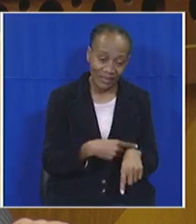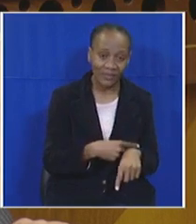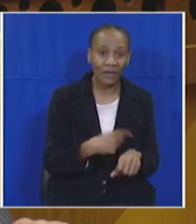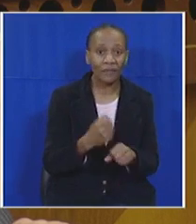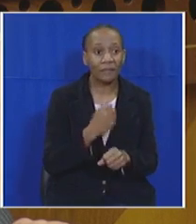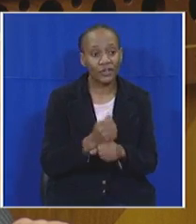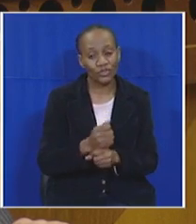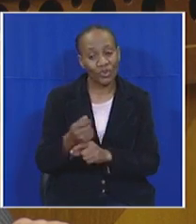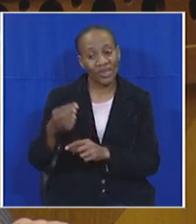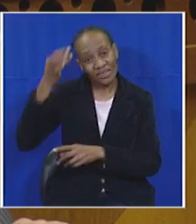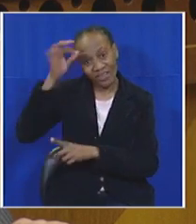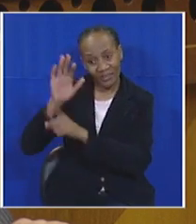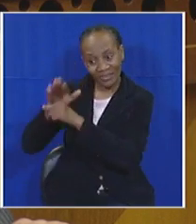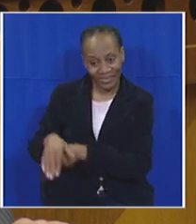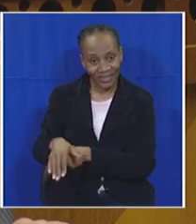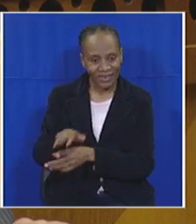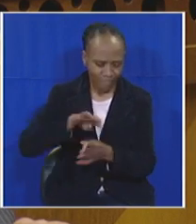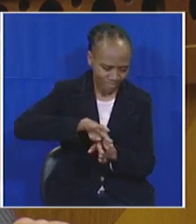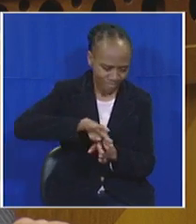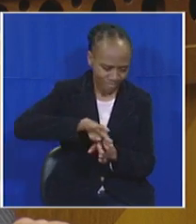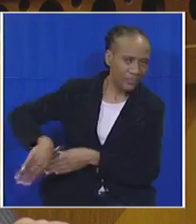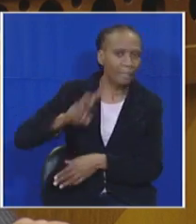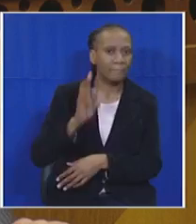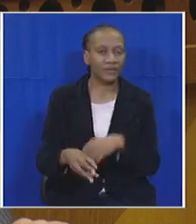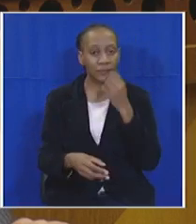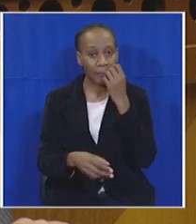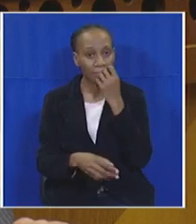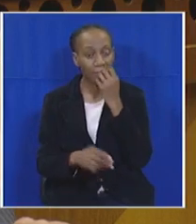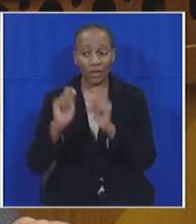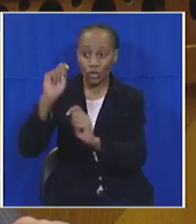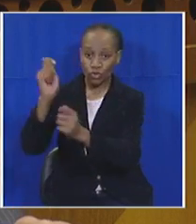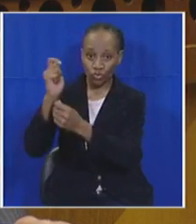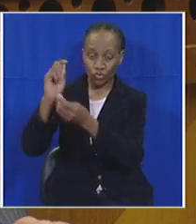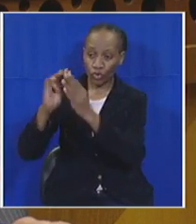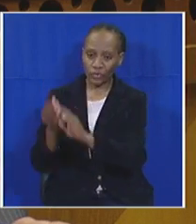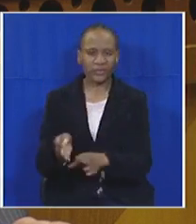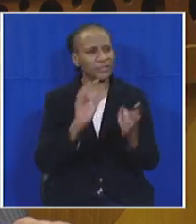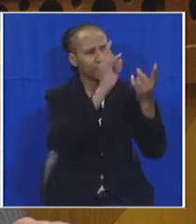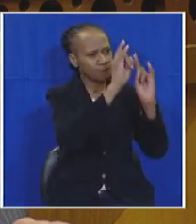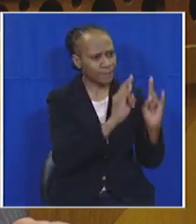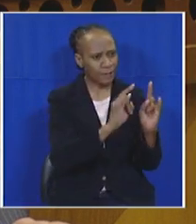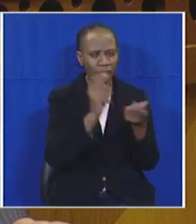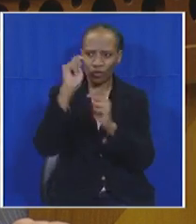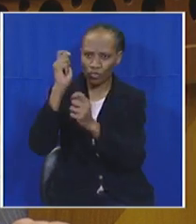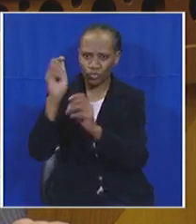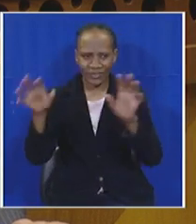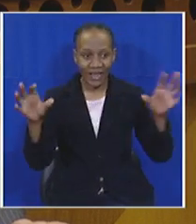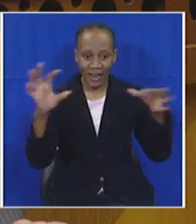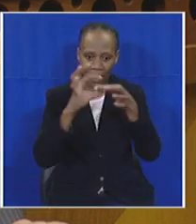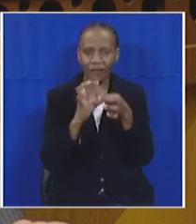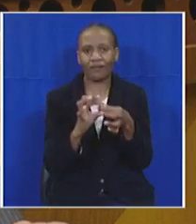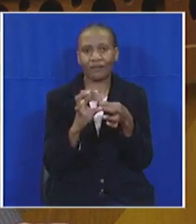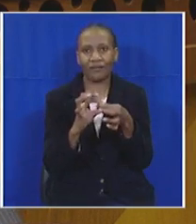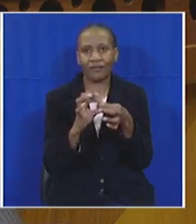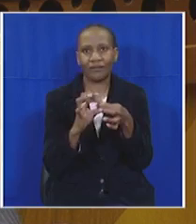of apartheid spatial injustice. Our rural areas and our urban areas are inextricably linked.